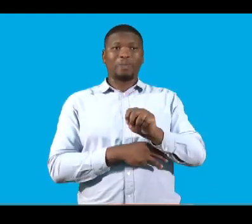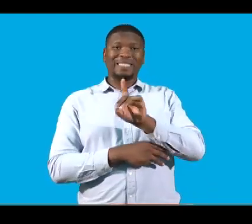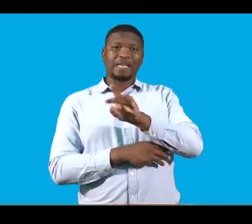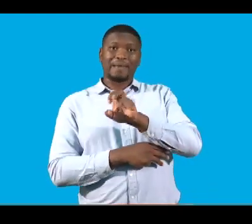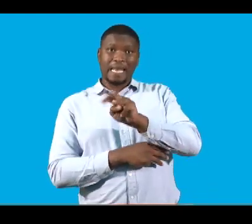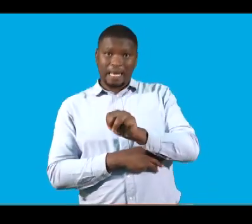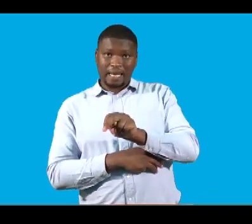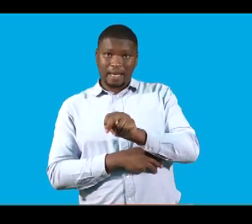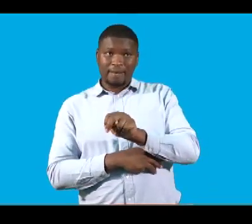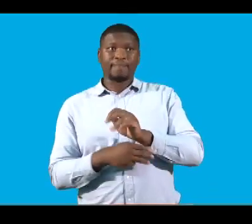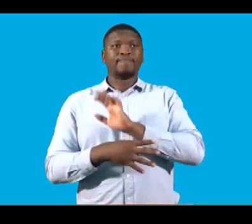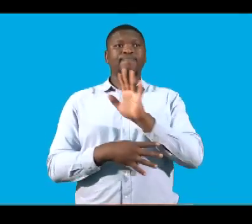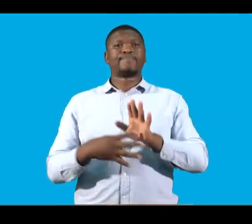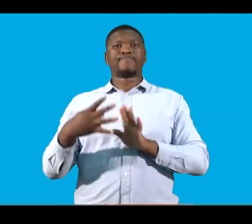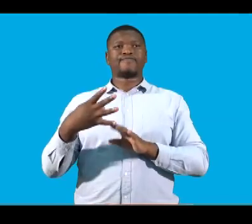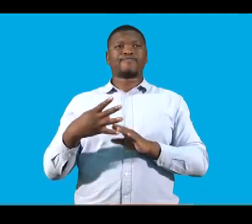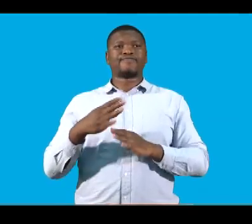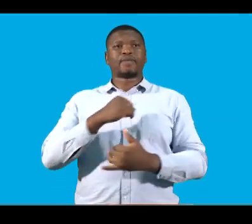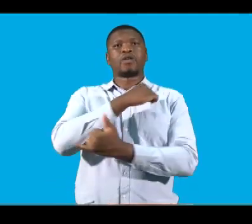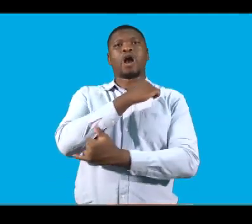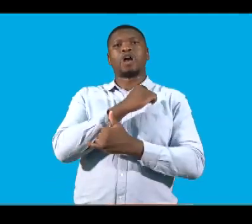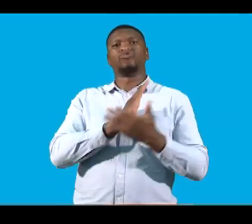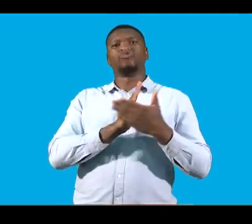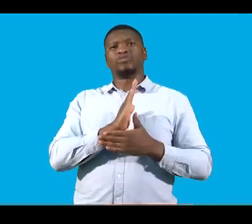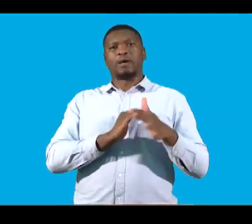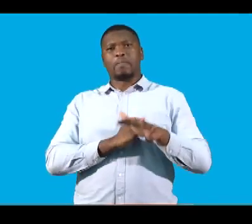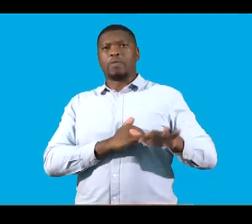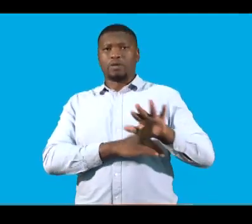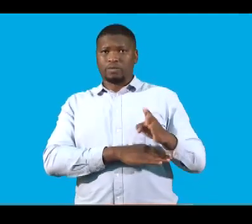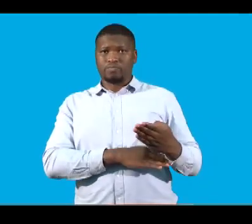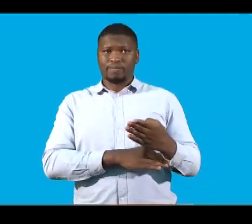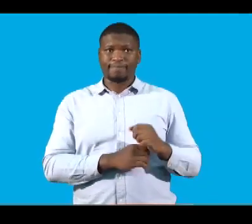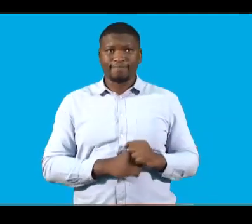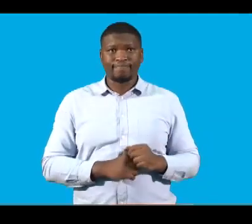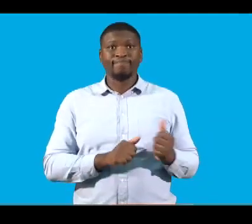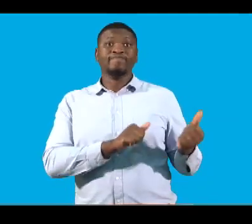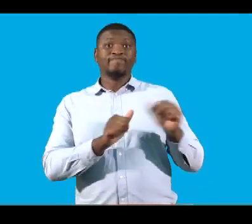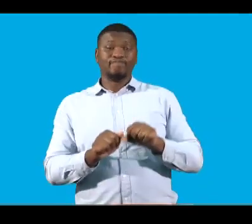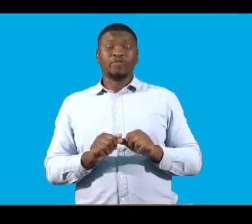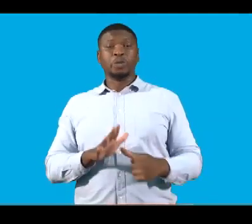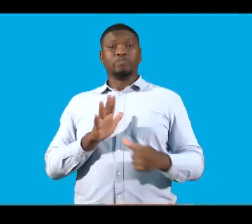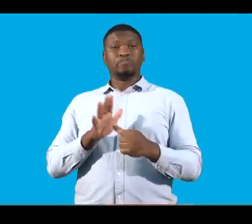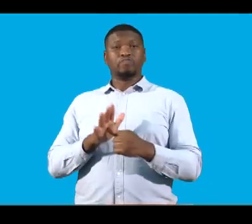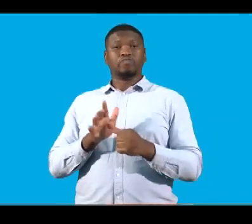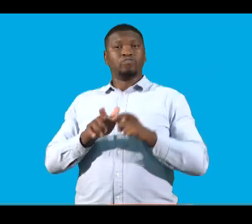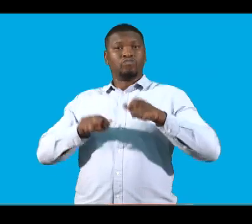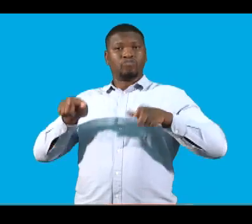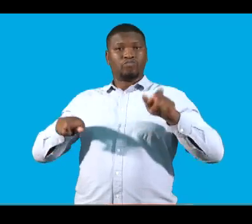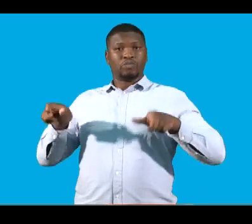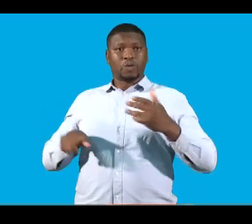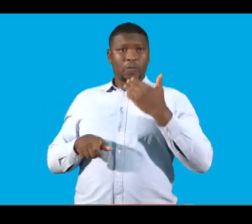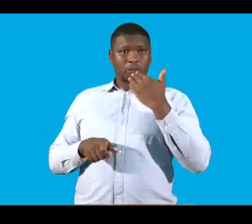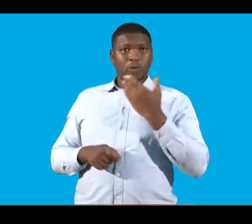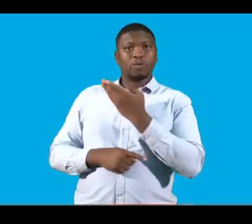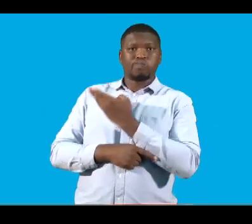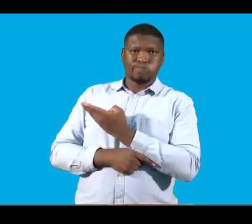Dorian becomes very deplorable, and the countryside estate. These are our major characters: